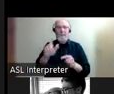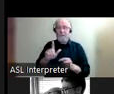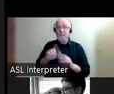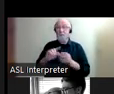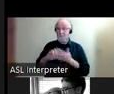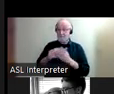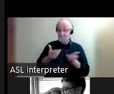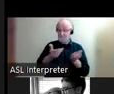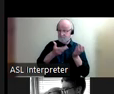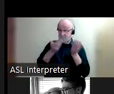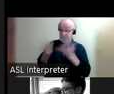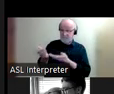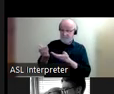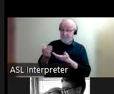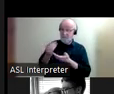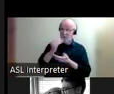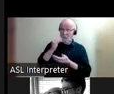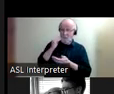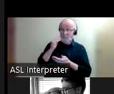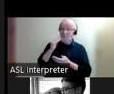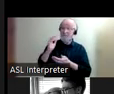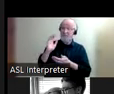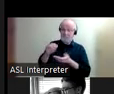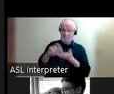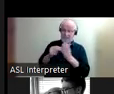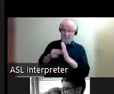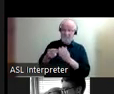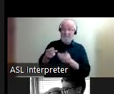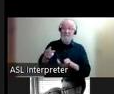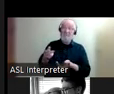delivery service are for those individuals